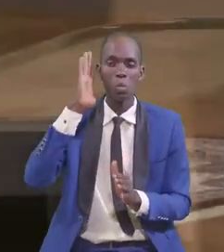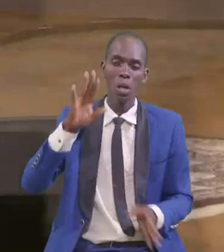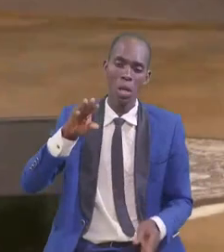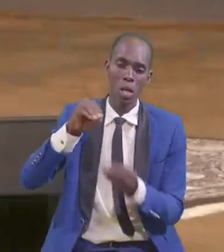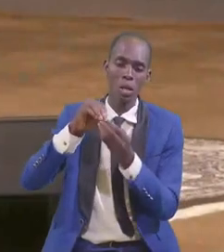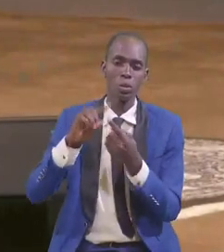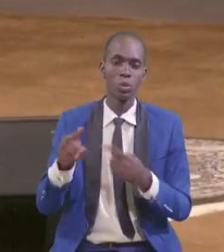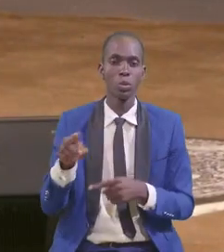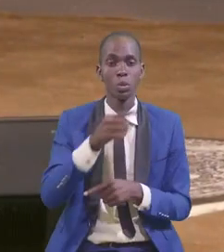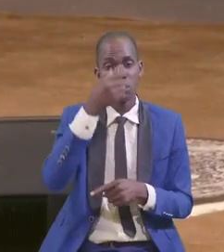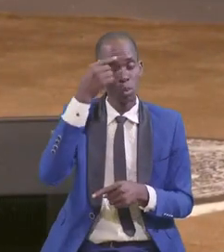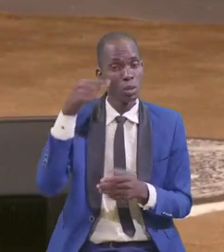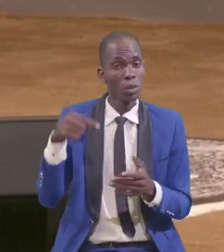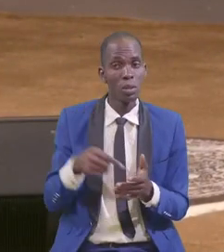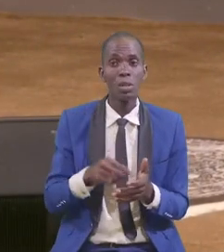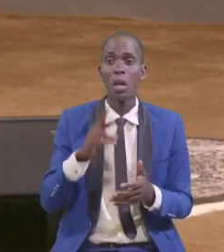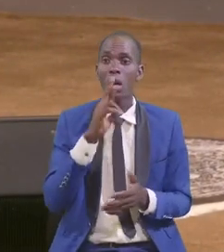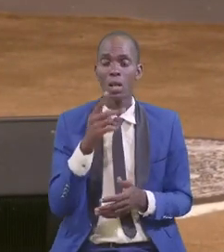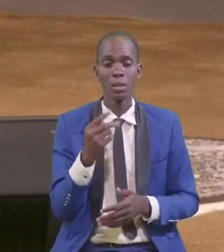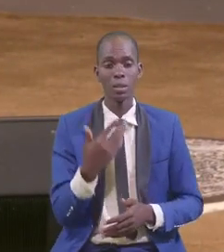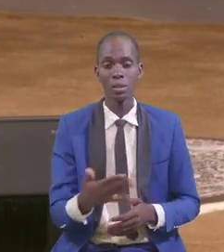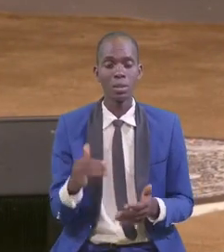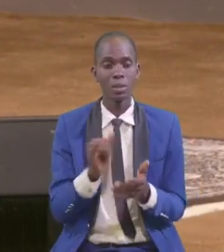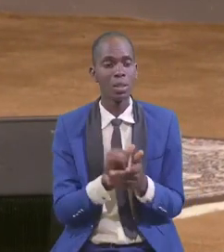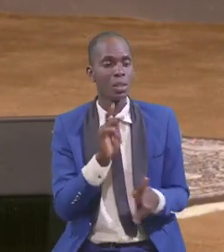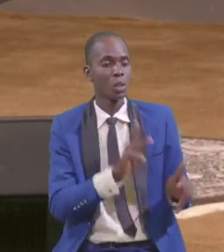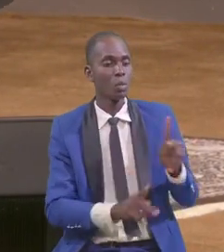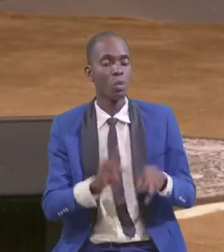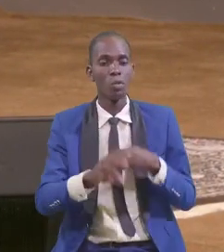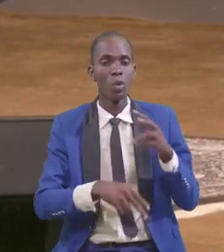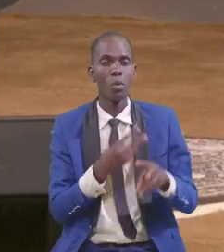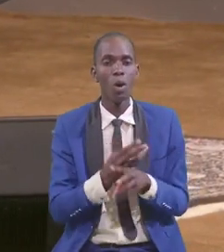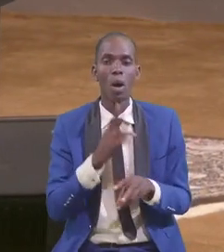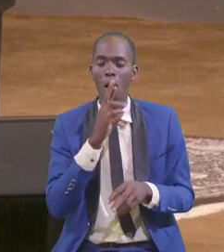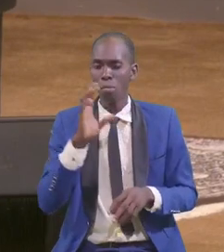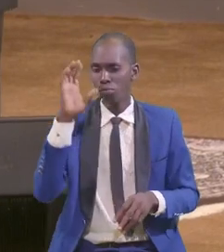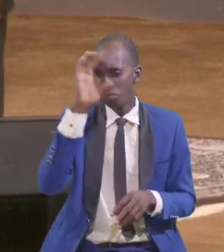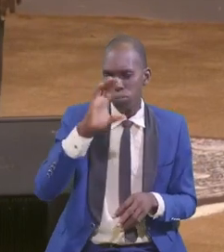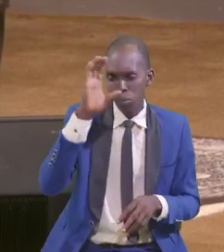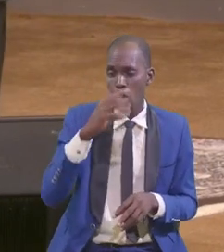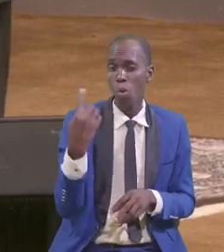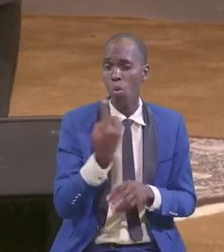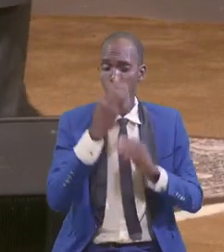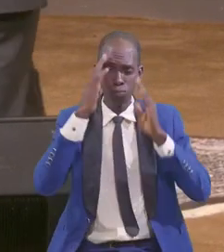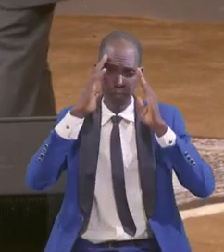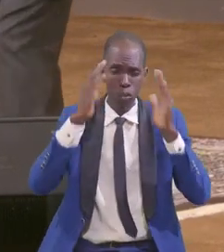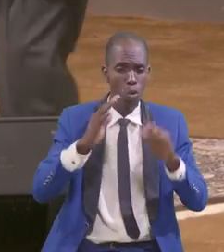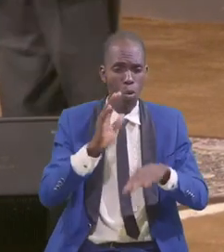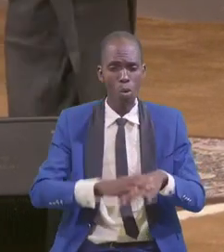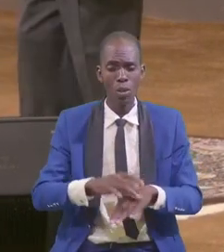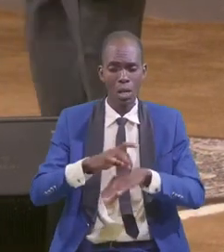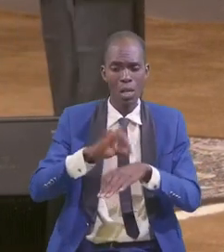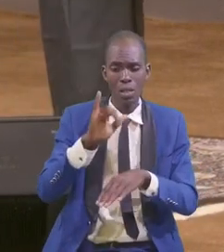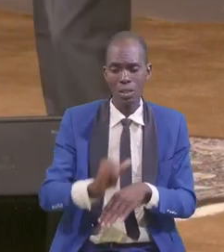these are the things the Gentiles are seeking, and the Gentiles concentrate on just that, the material things.